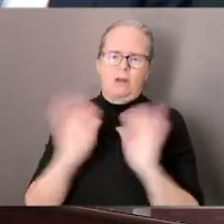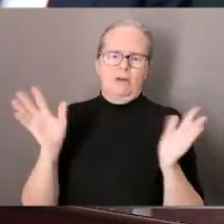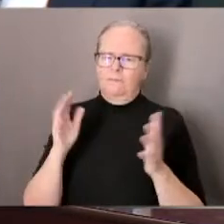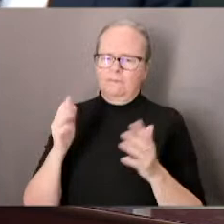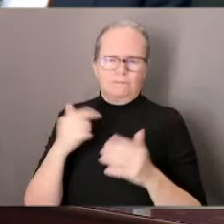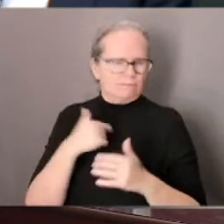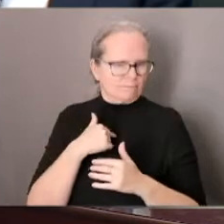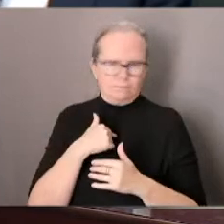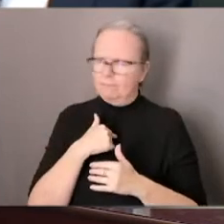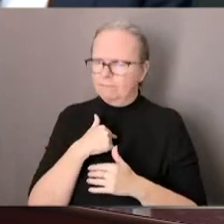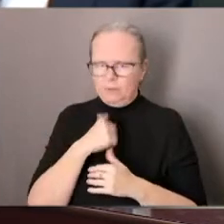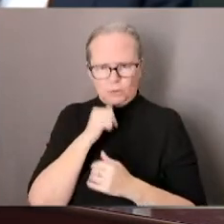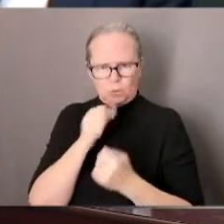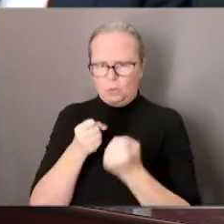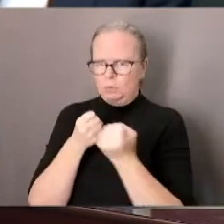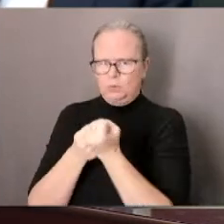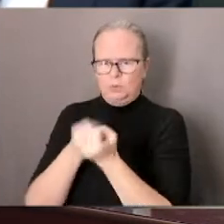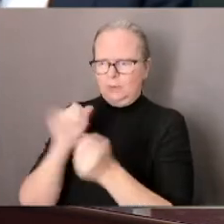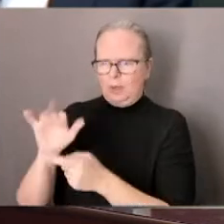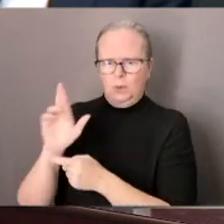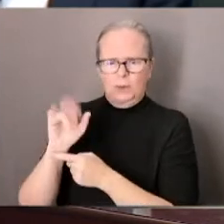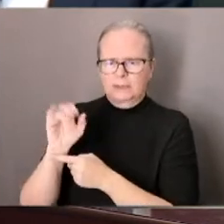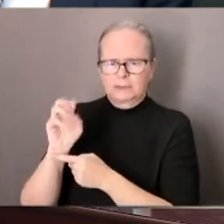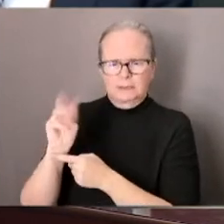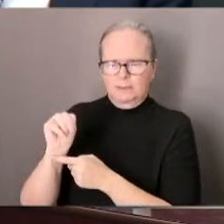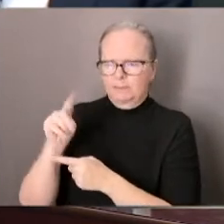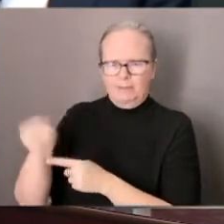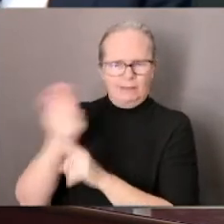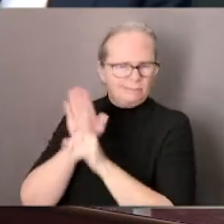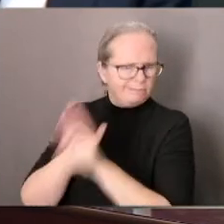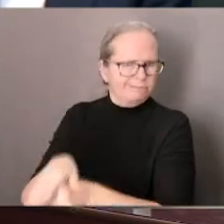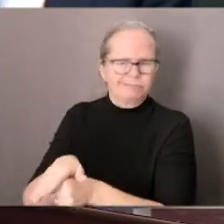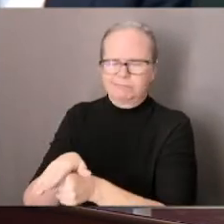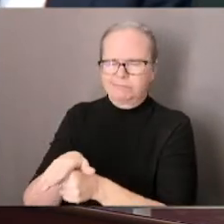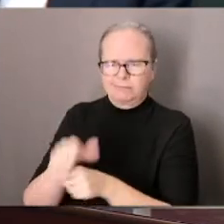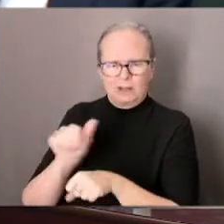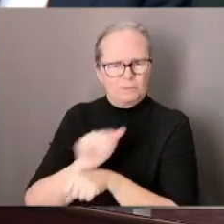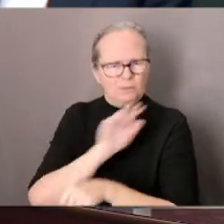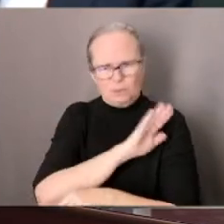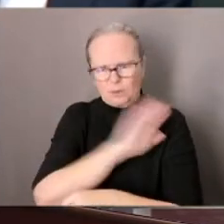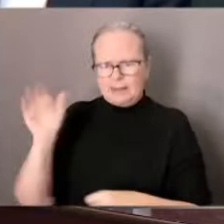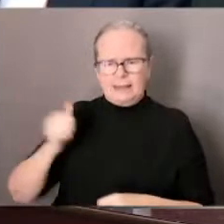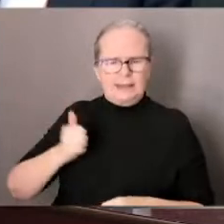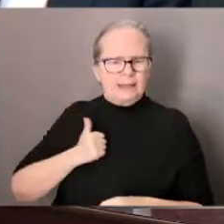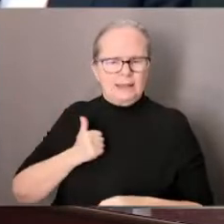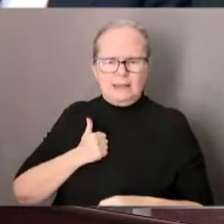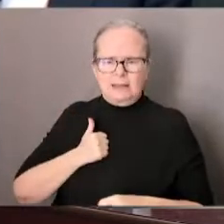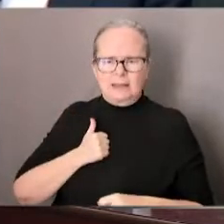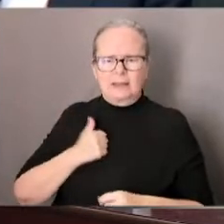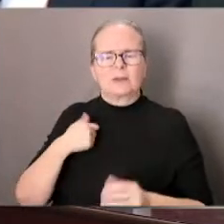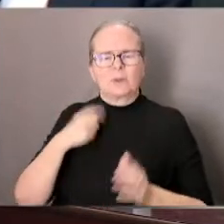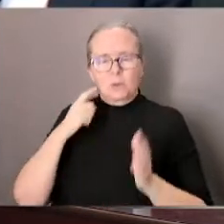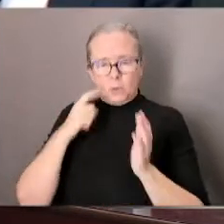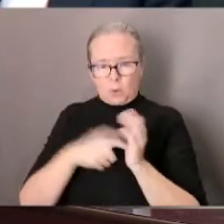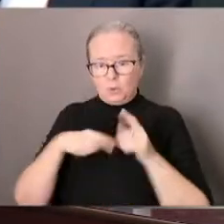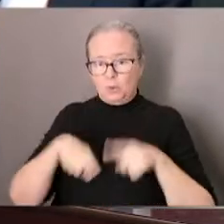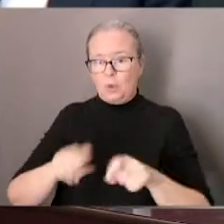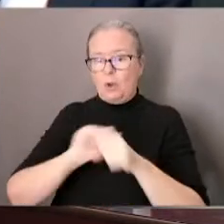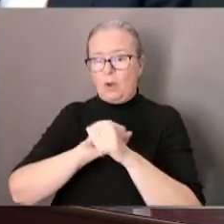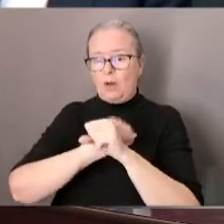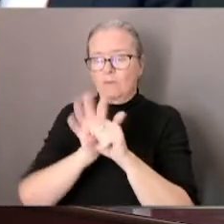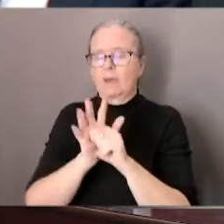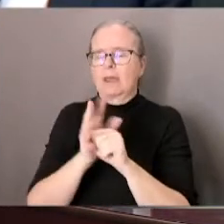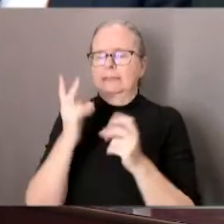and in our nation and we have seen with the with the covid-19 pandemic we have seen increases in anti-Semitism